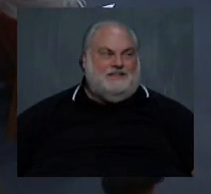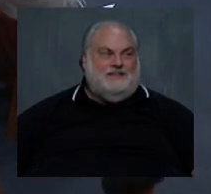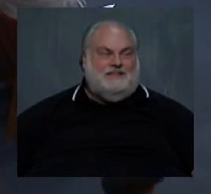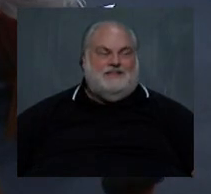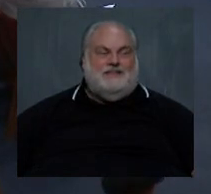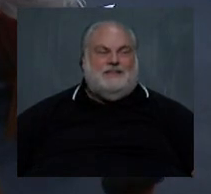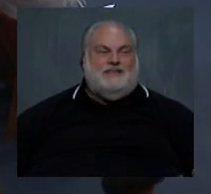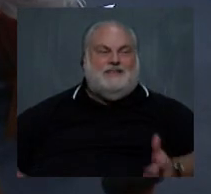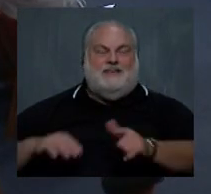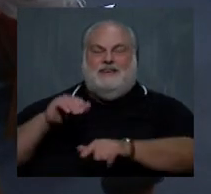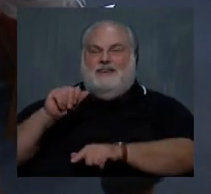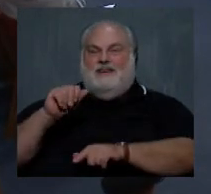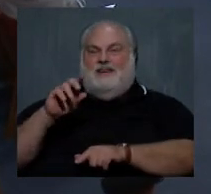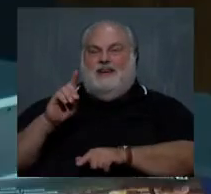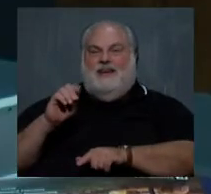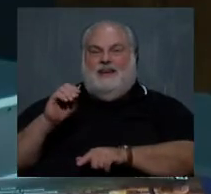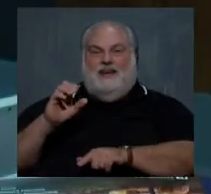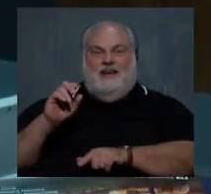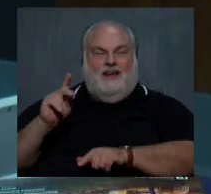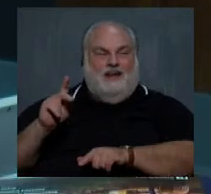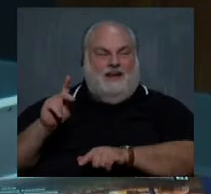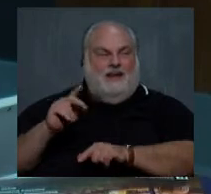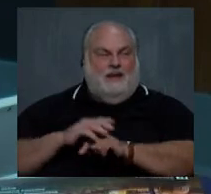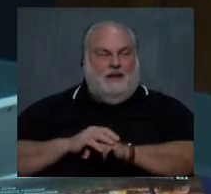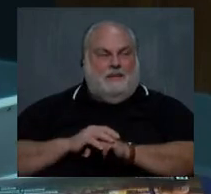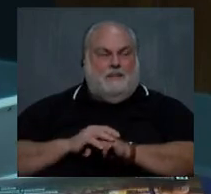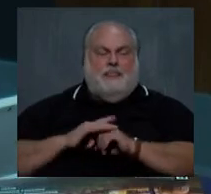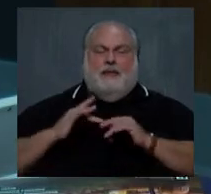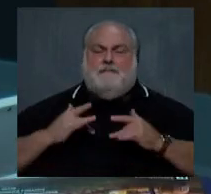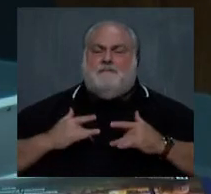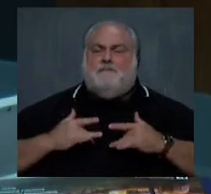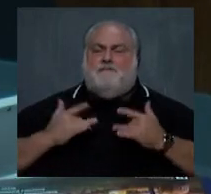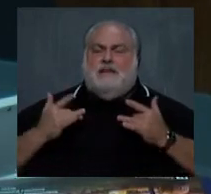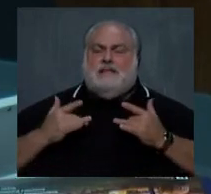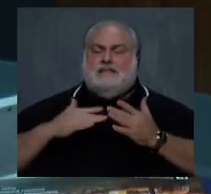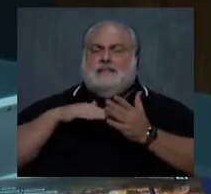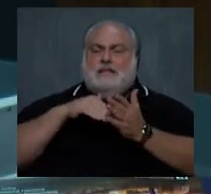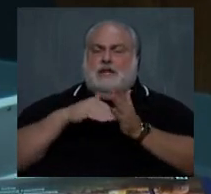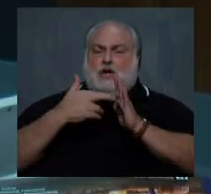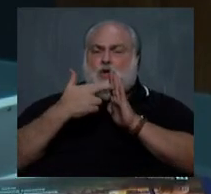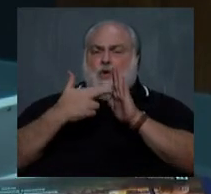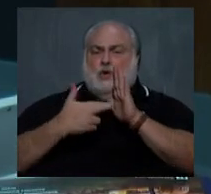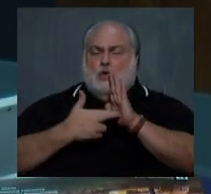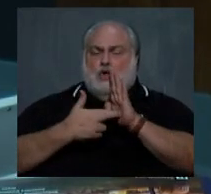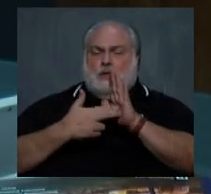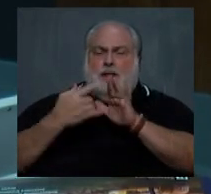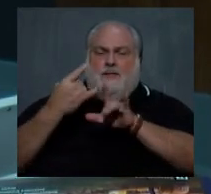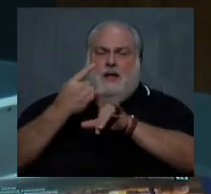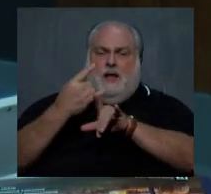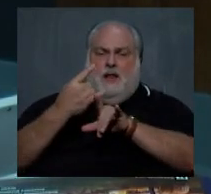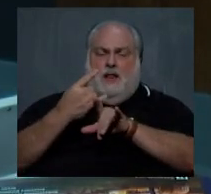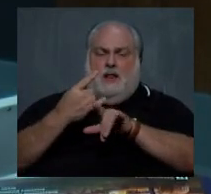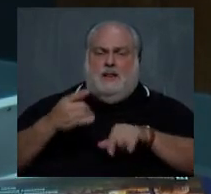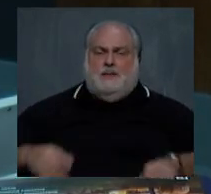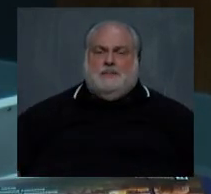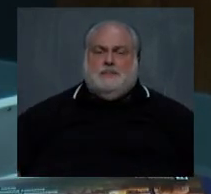Director Adcock, you're recognized, please. Jamie, on an event center, what is the rules and regulations about alcohol?